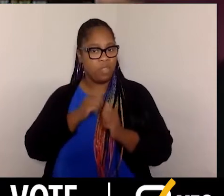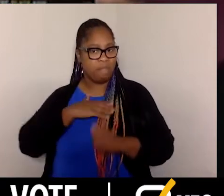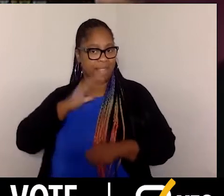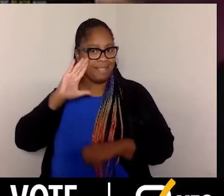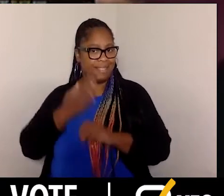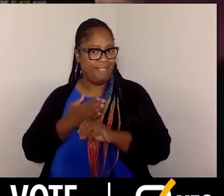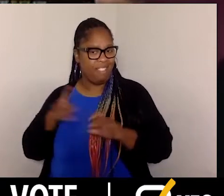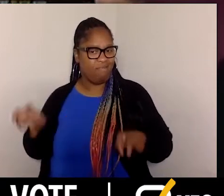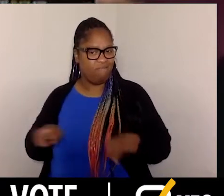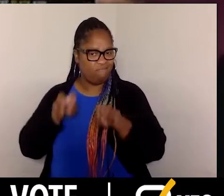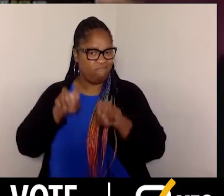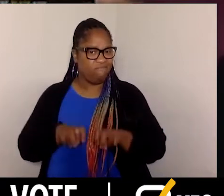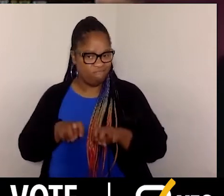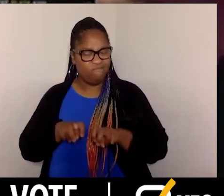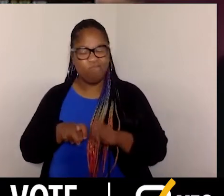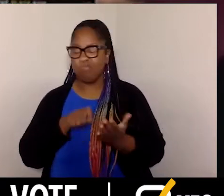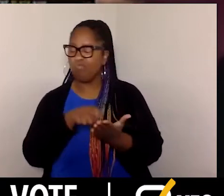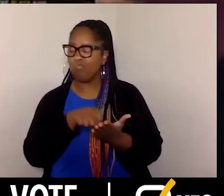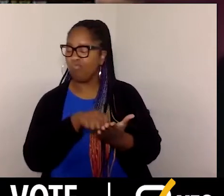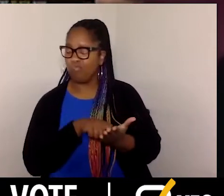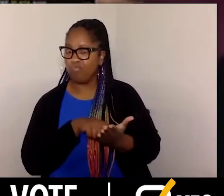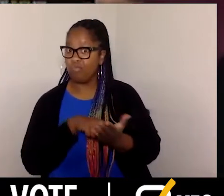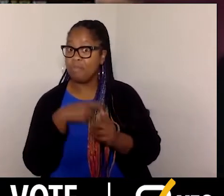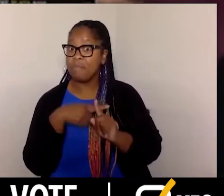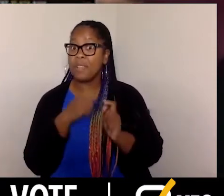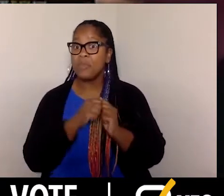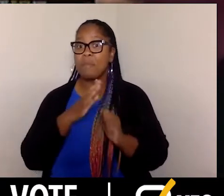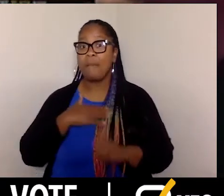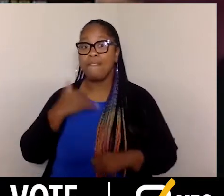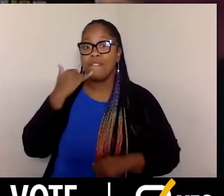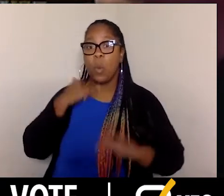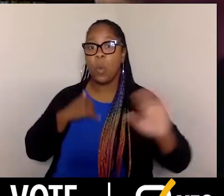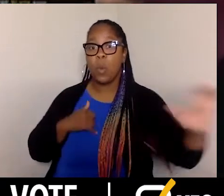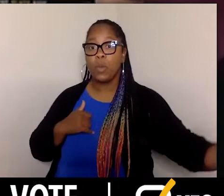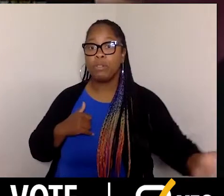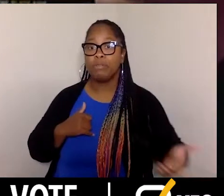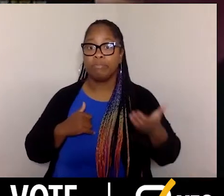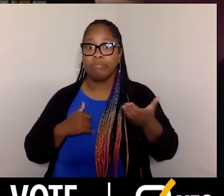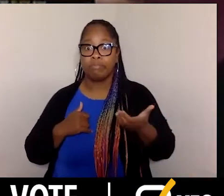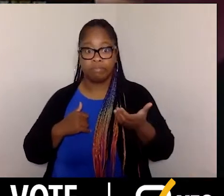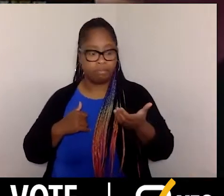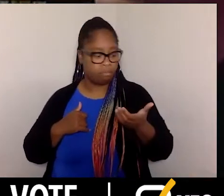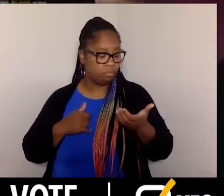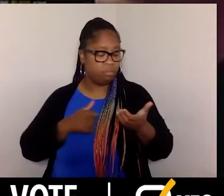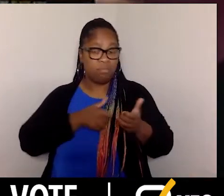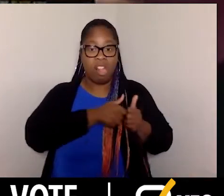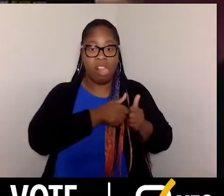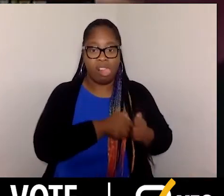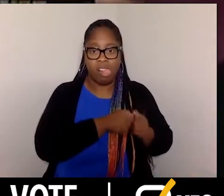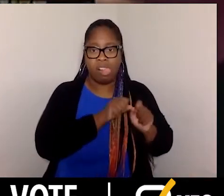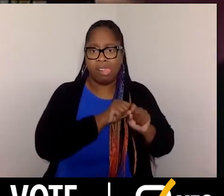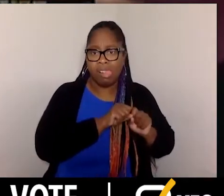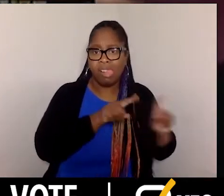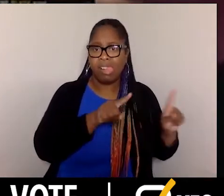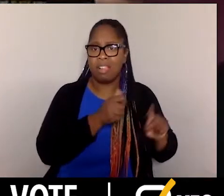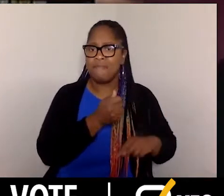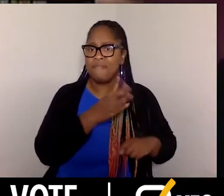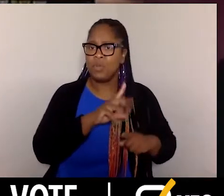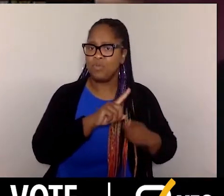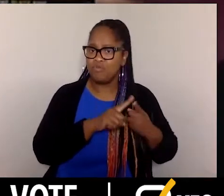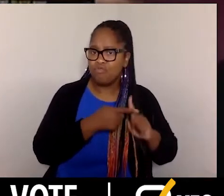to me, but with my phone by my side and texting a few family and